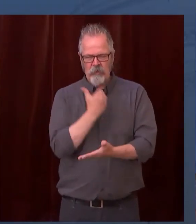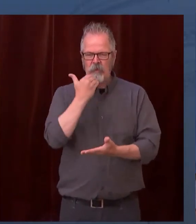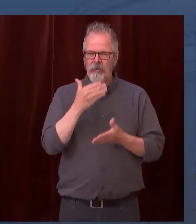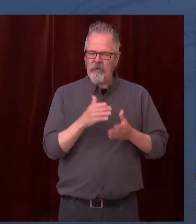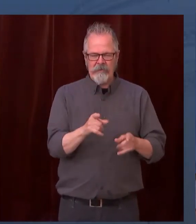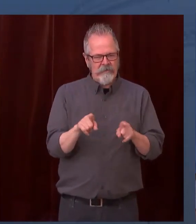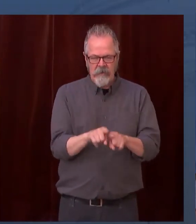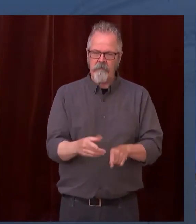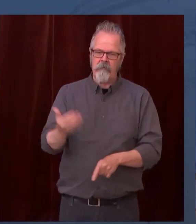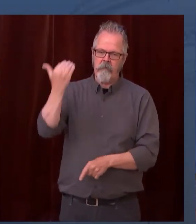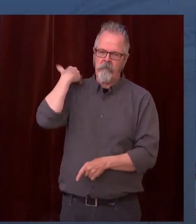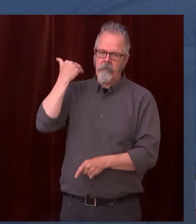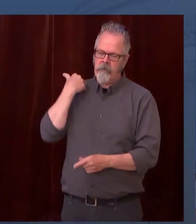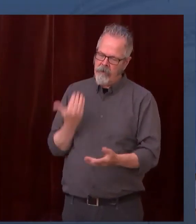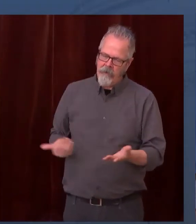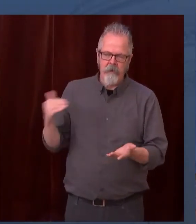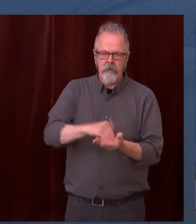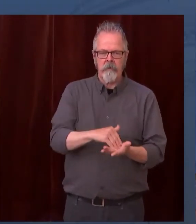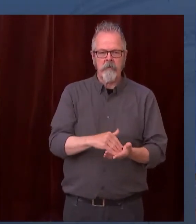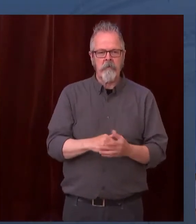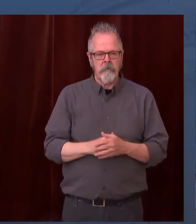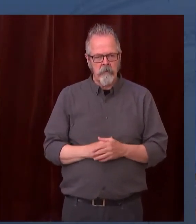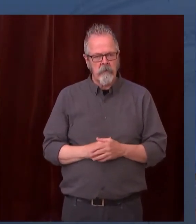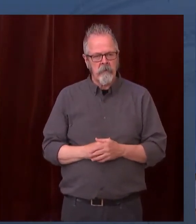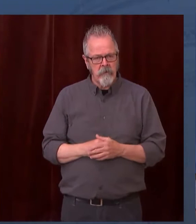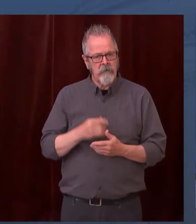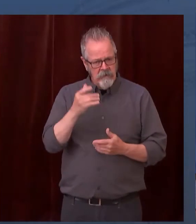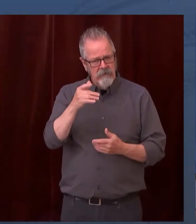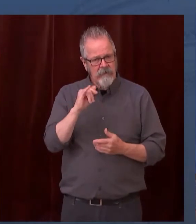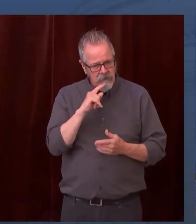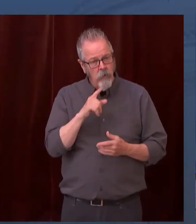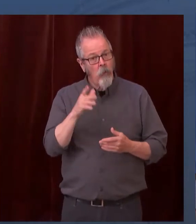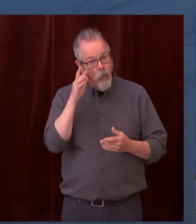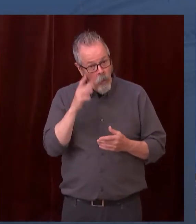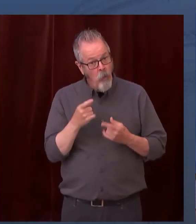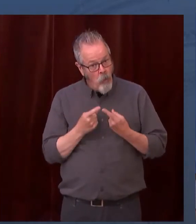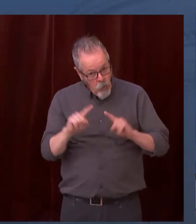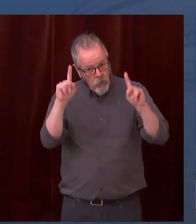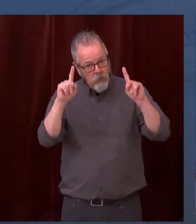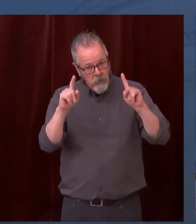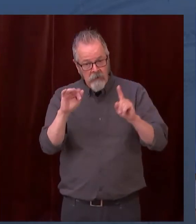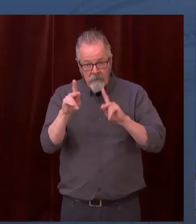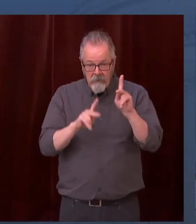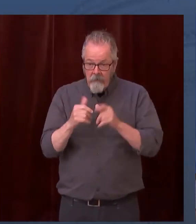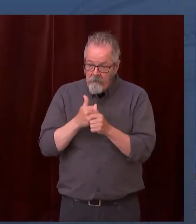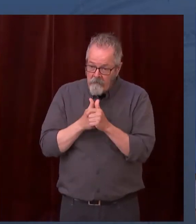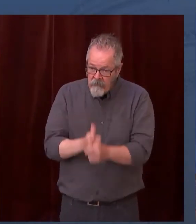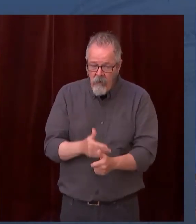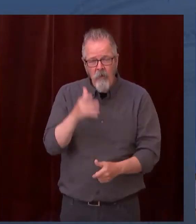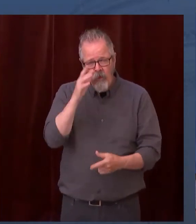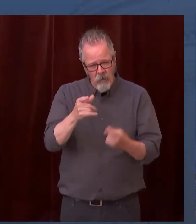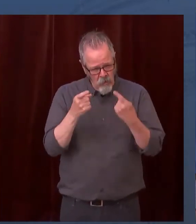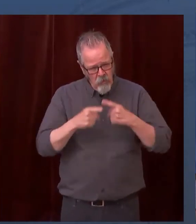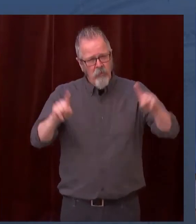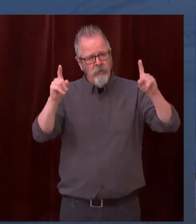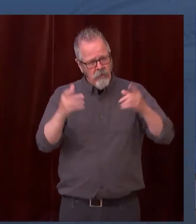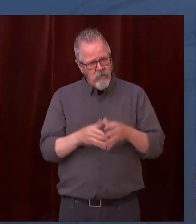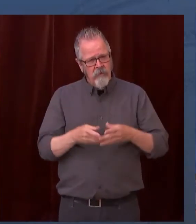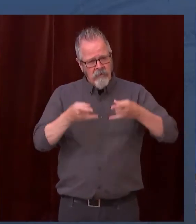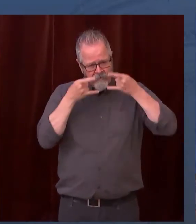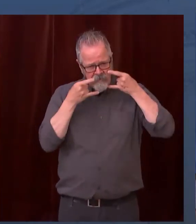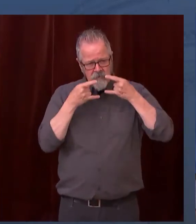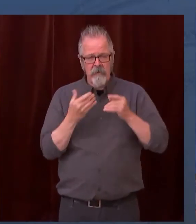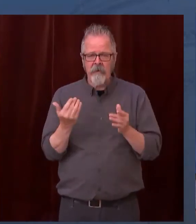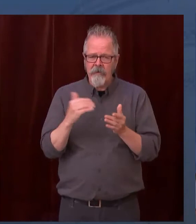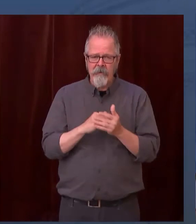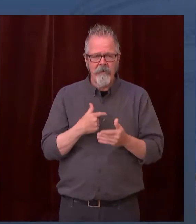think, and again, I've said this many times, I'll say it again, I want to credit Washingtonians for what they've done. They bent the curve down. They